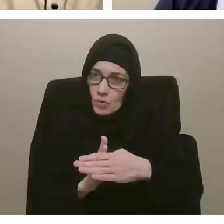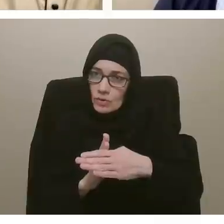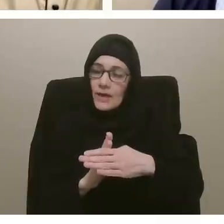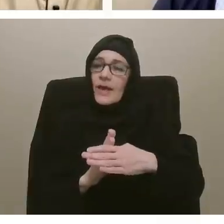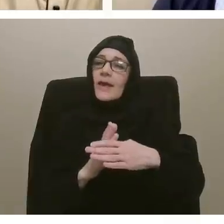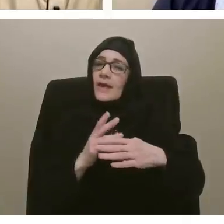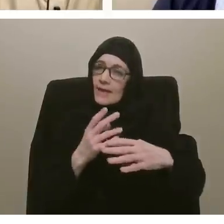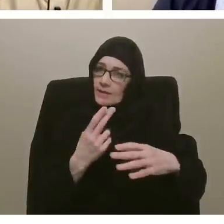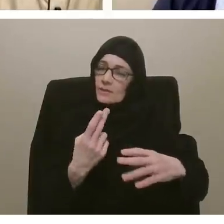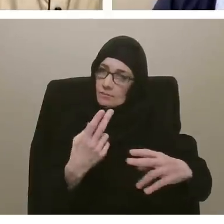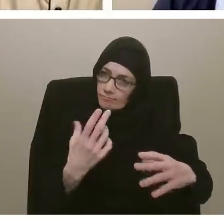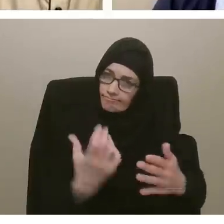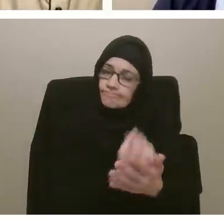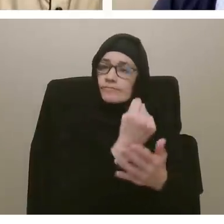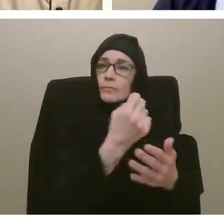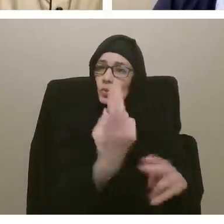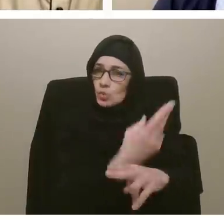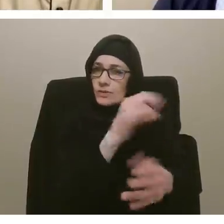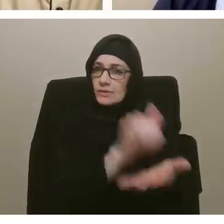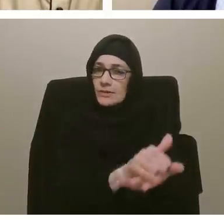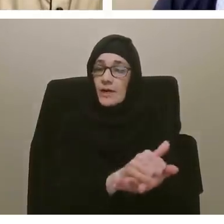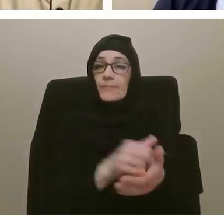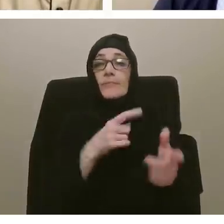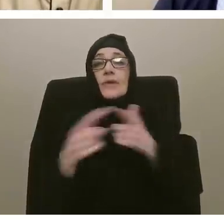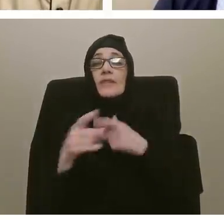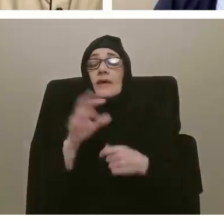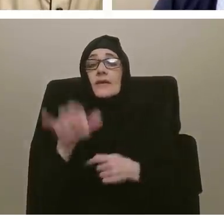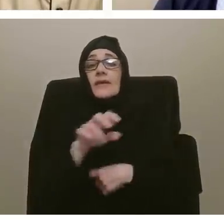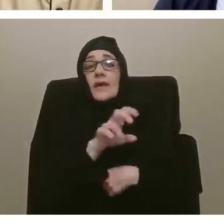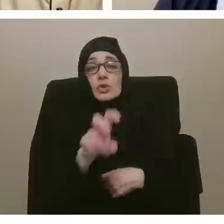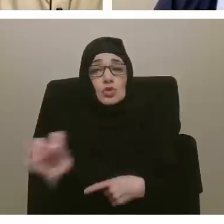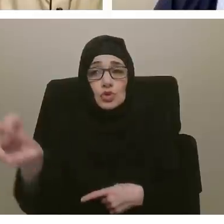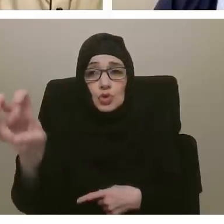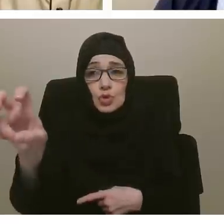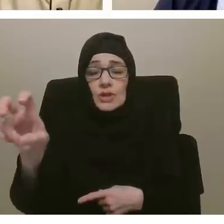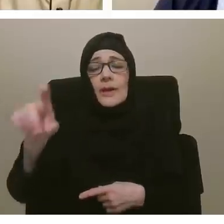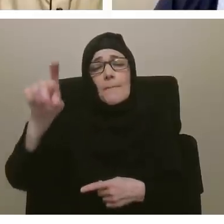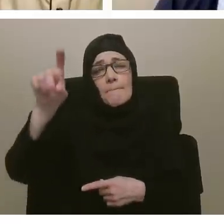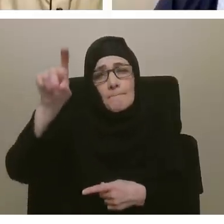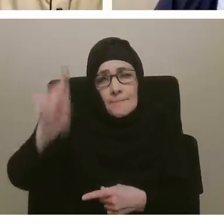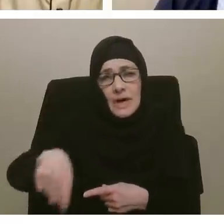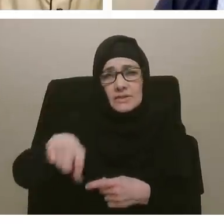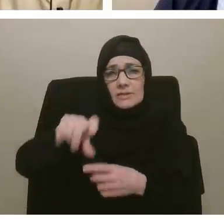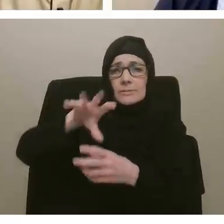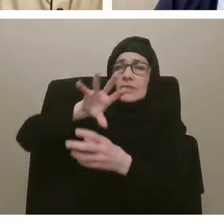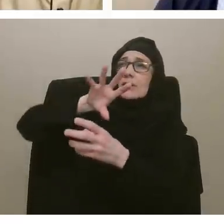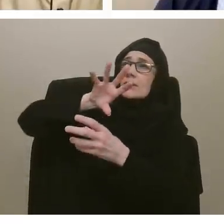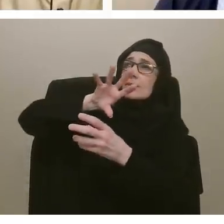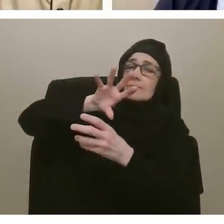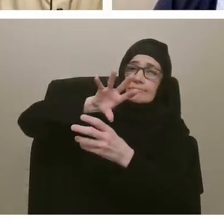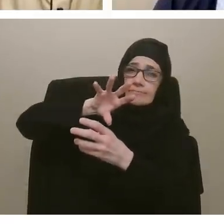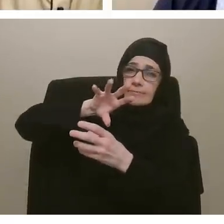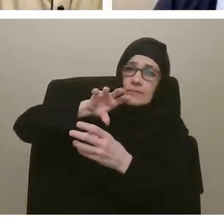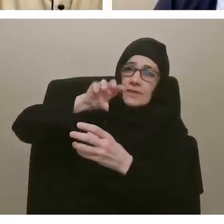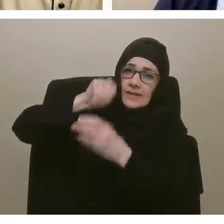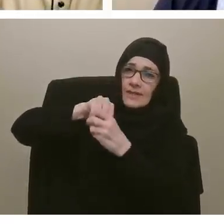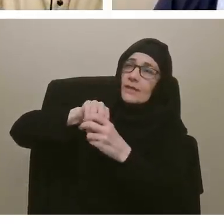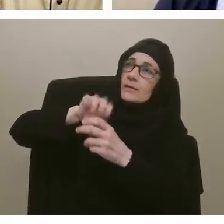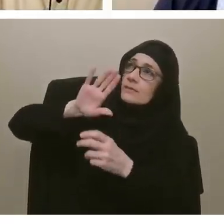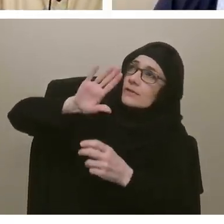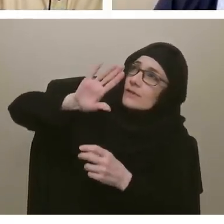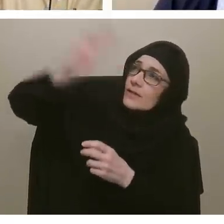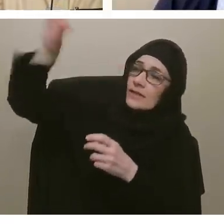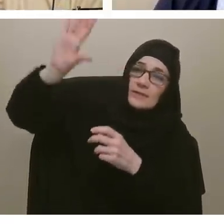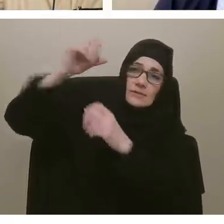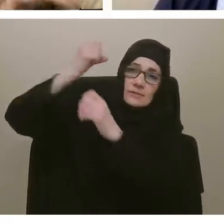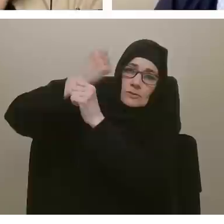prism. But then it's a journey that must be in the refuge, in the divine refuge. You know, we can never really